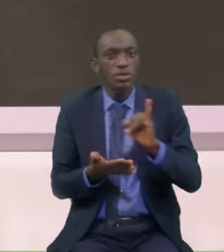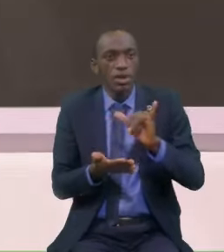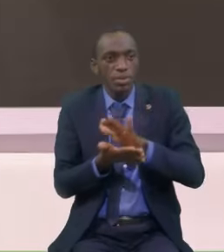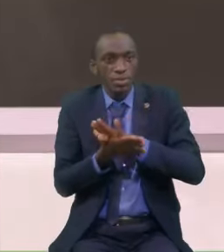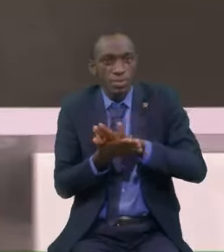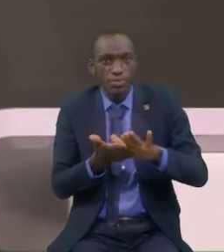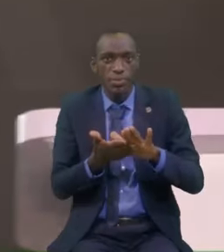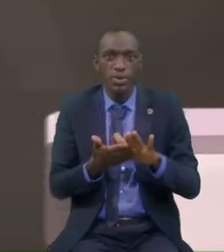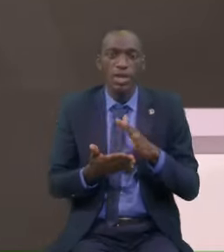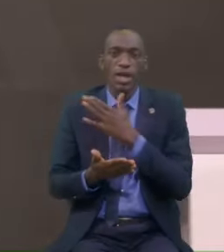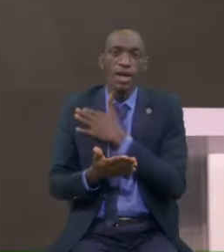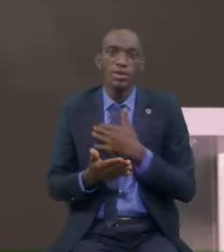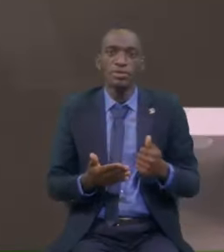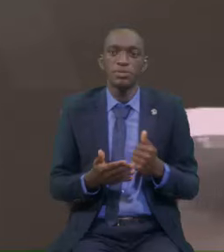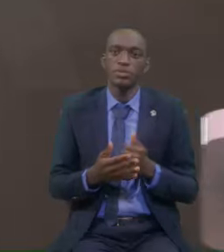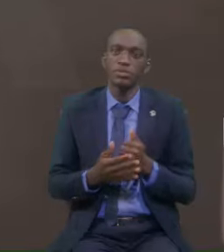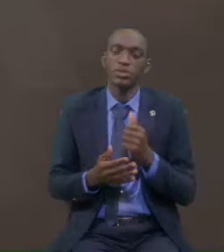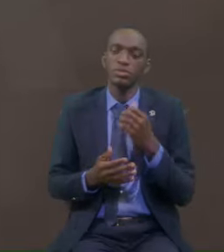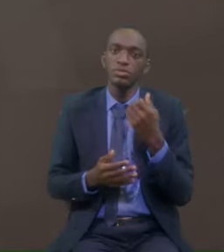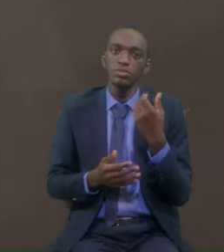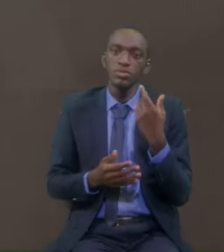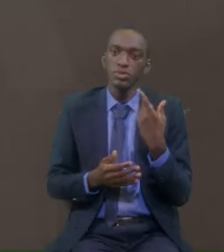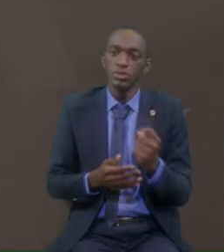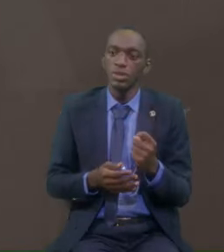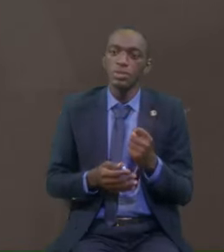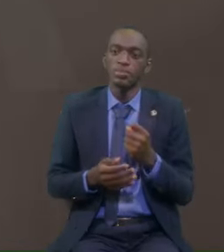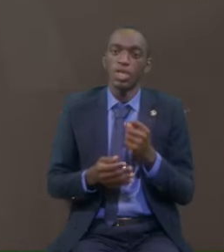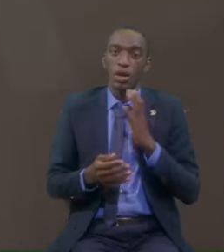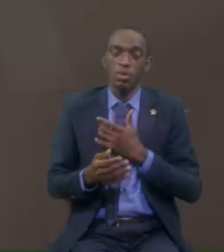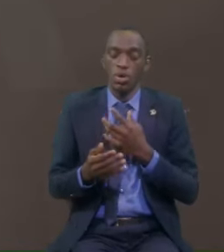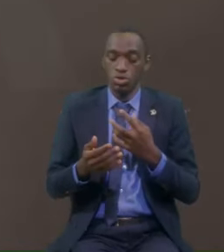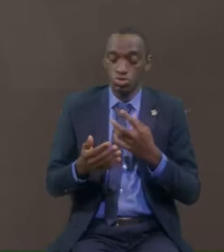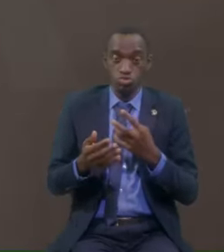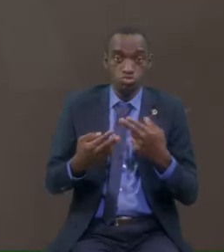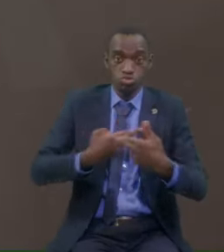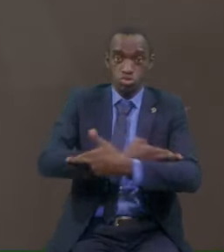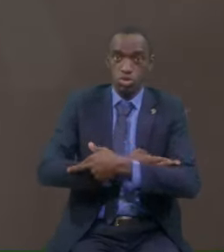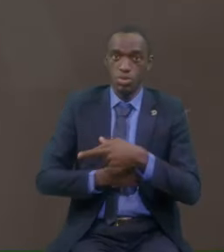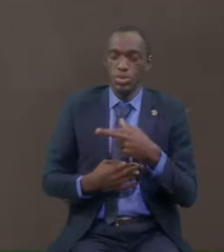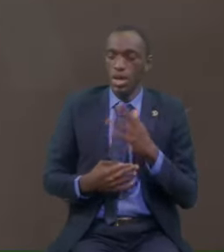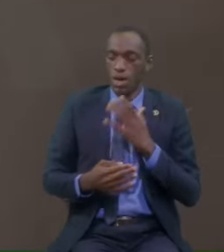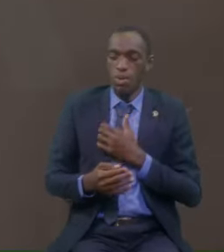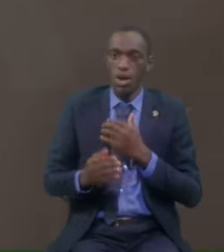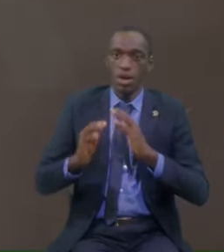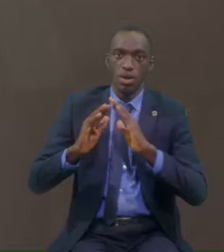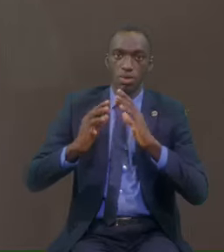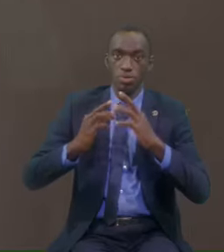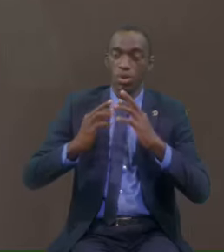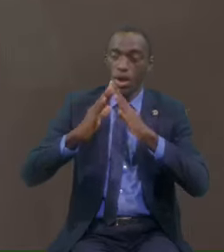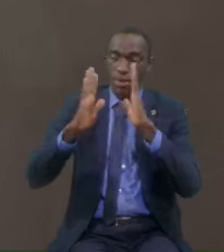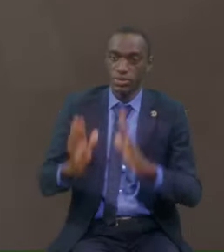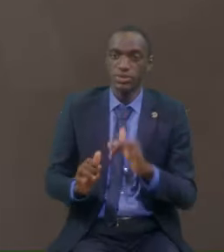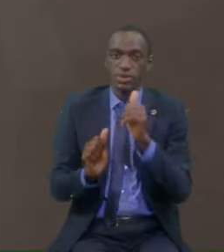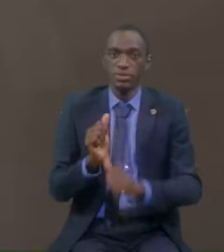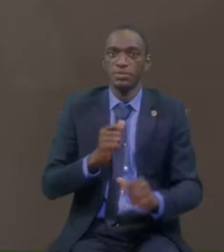we sweep our room, our chamber every day. And even though